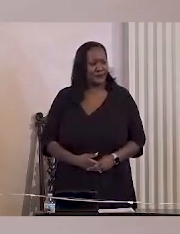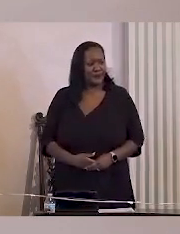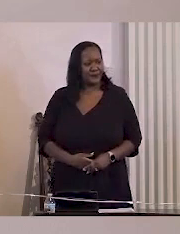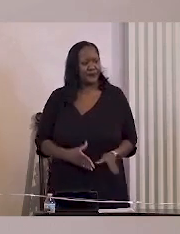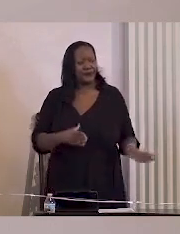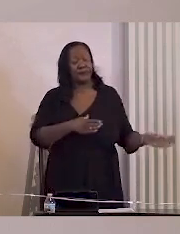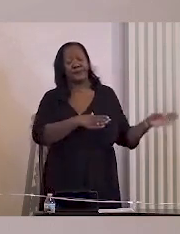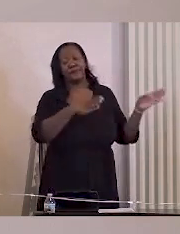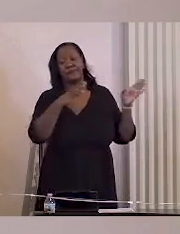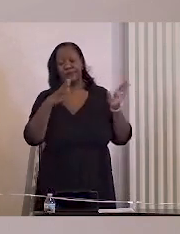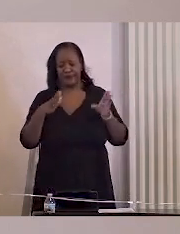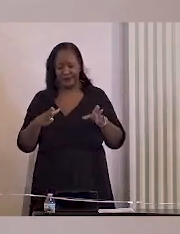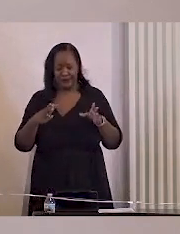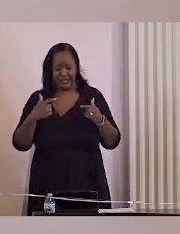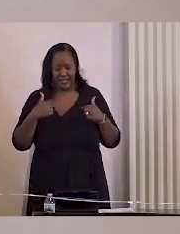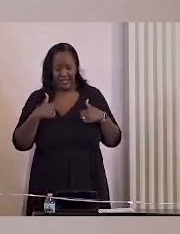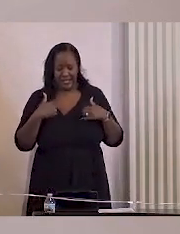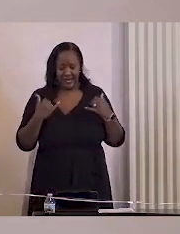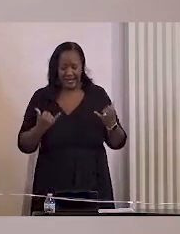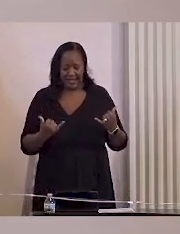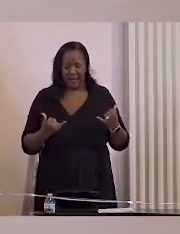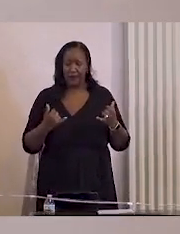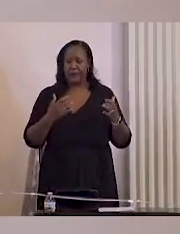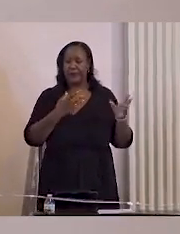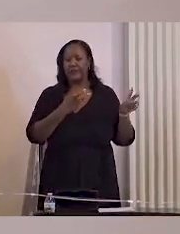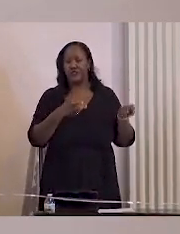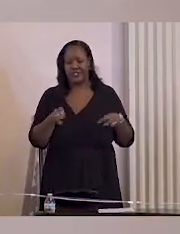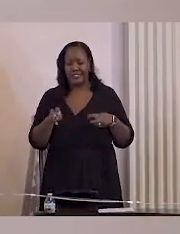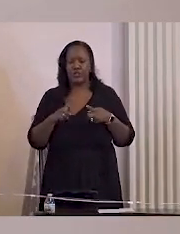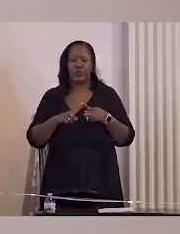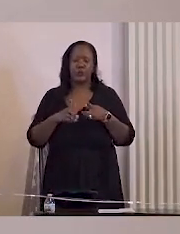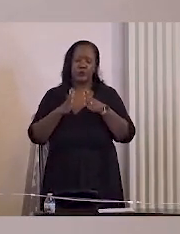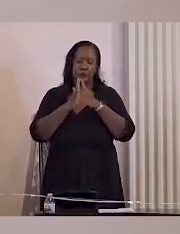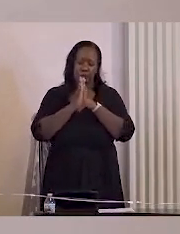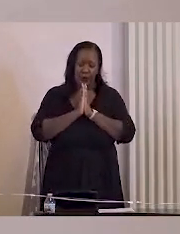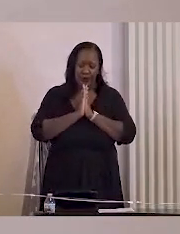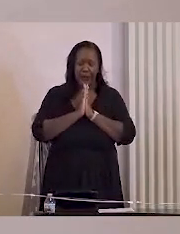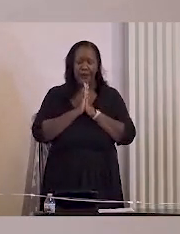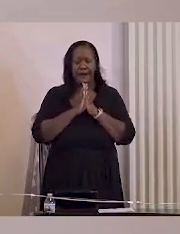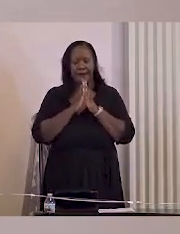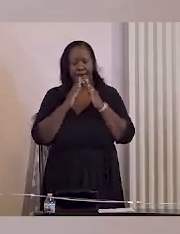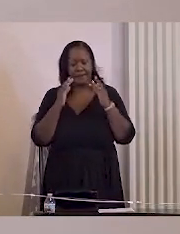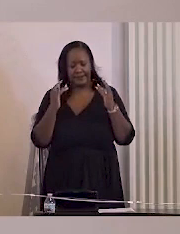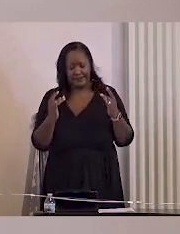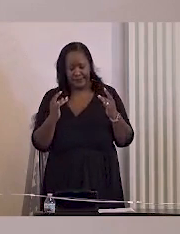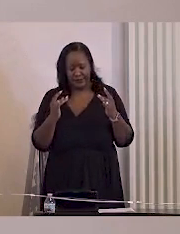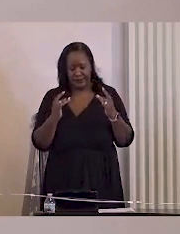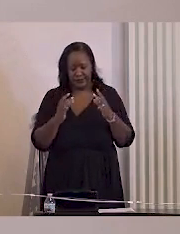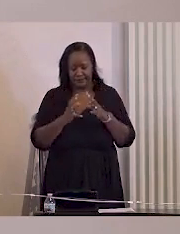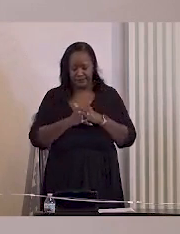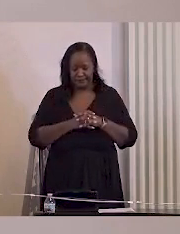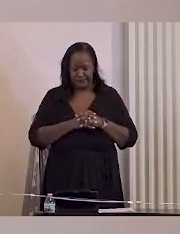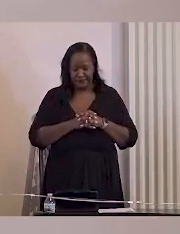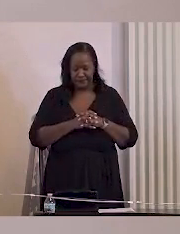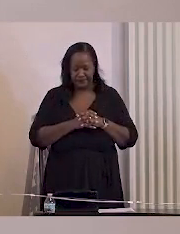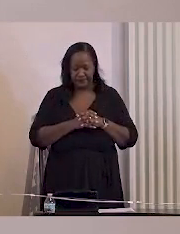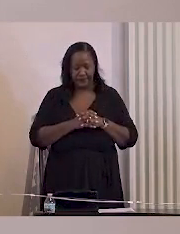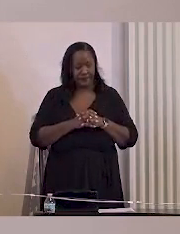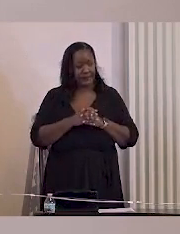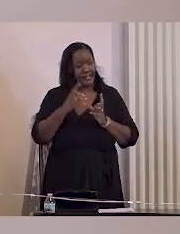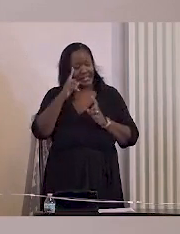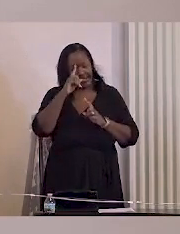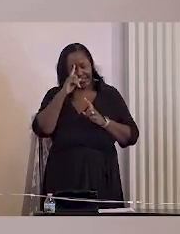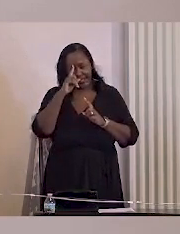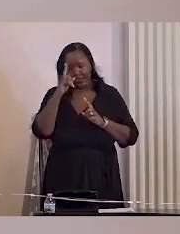And as we move into a time of prayer and meditation, I ask you to bring to mind those people